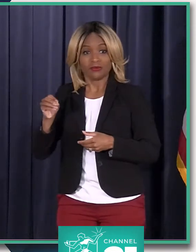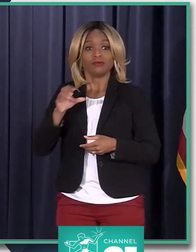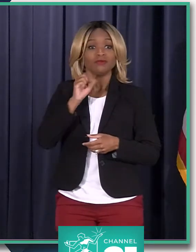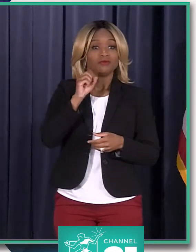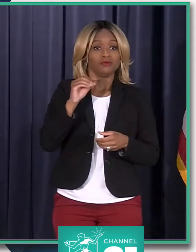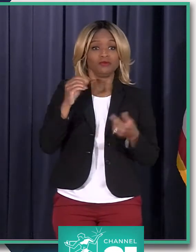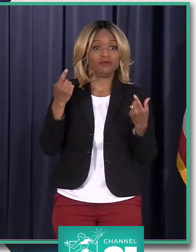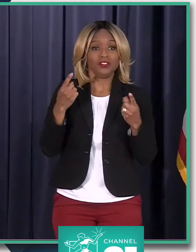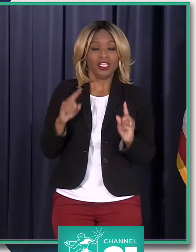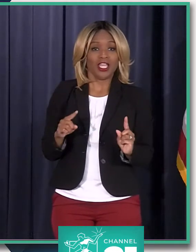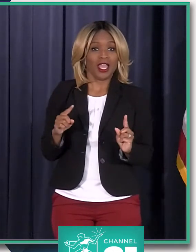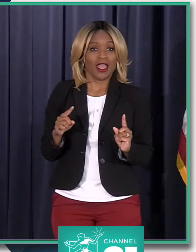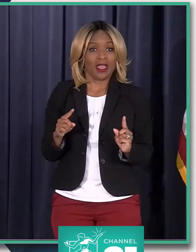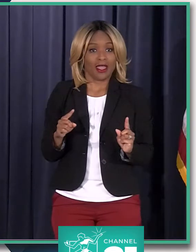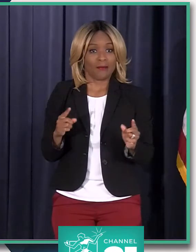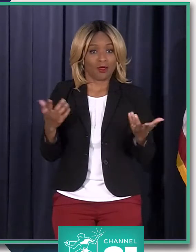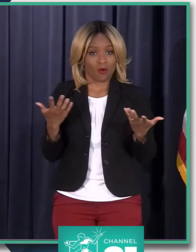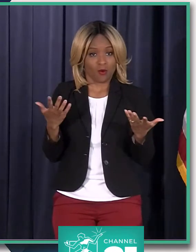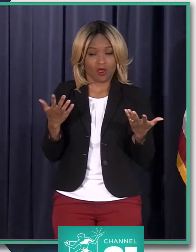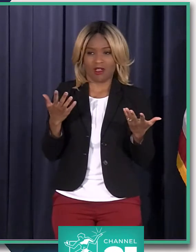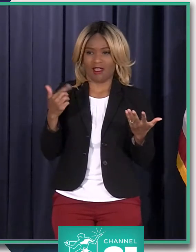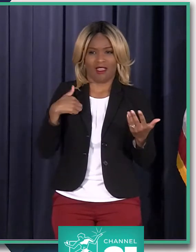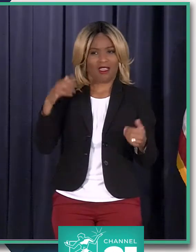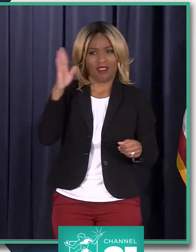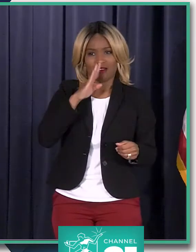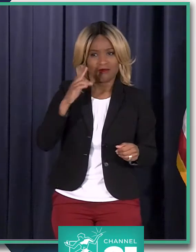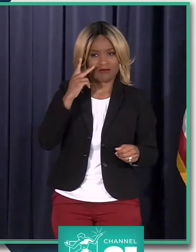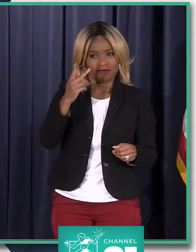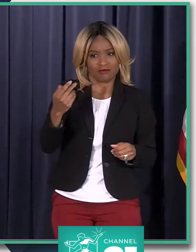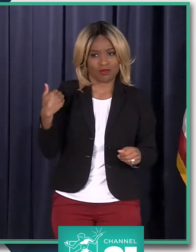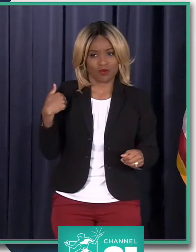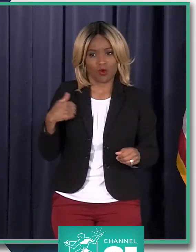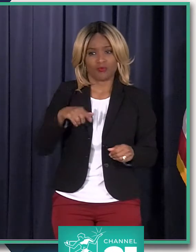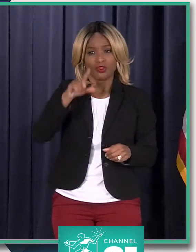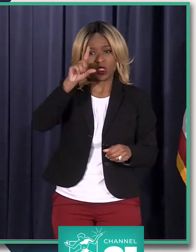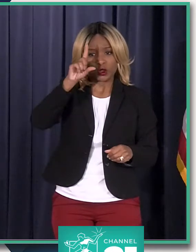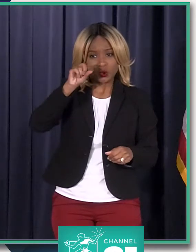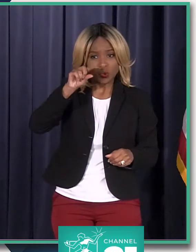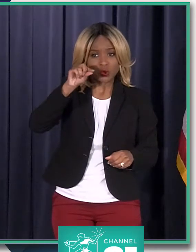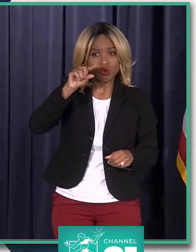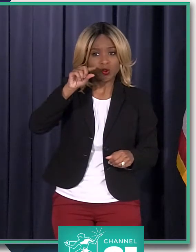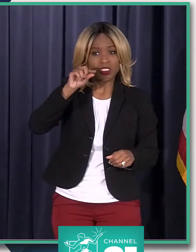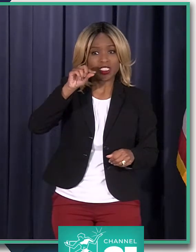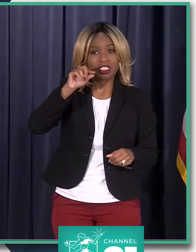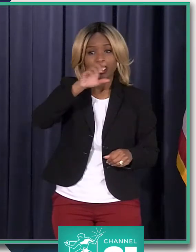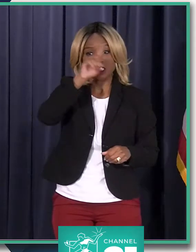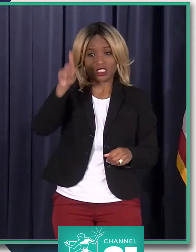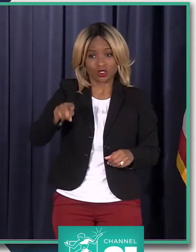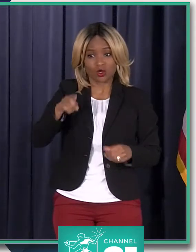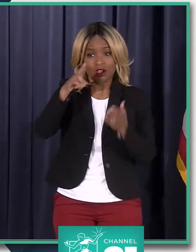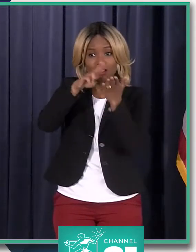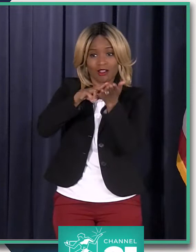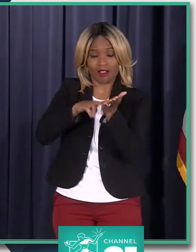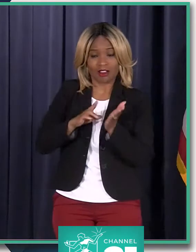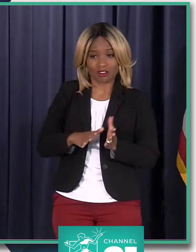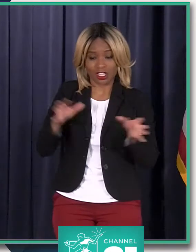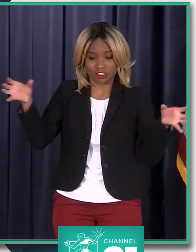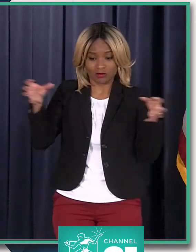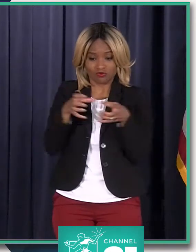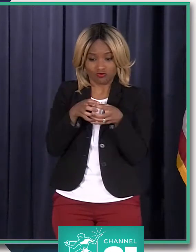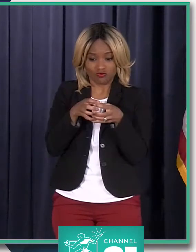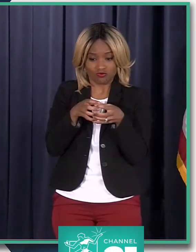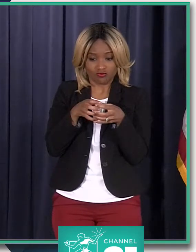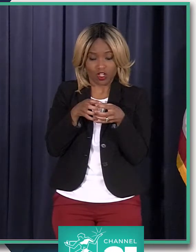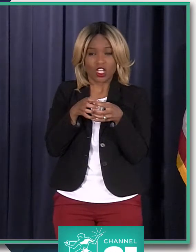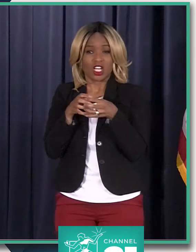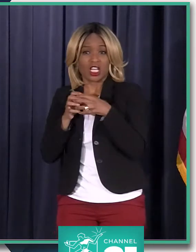this time is something I've never seen. 20 black Detroit contractors came together as a coalition. They went to City Council